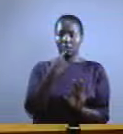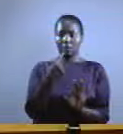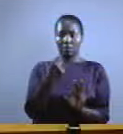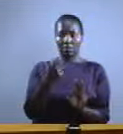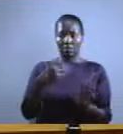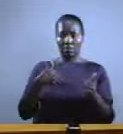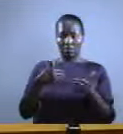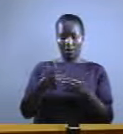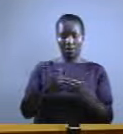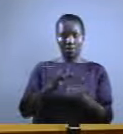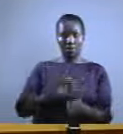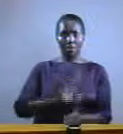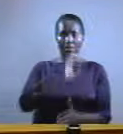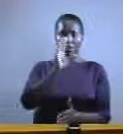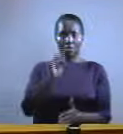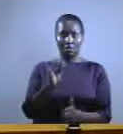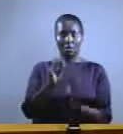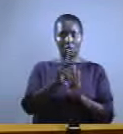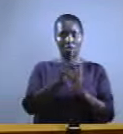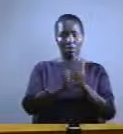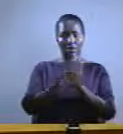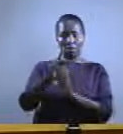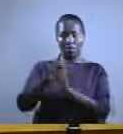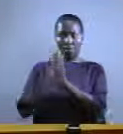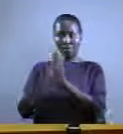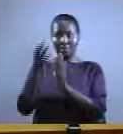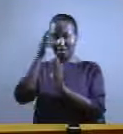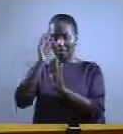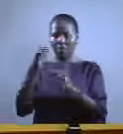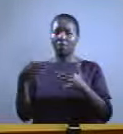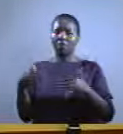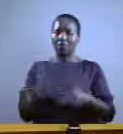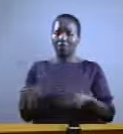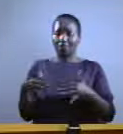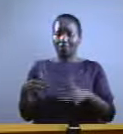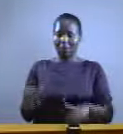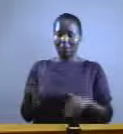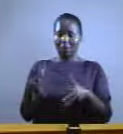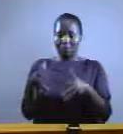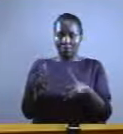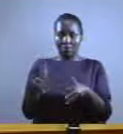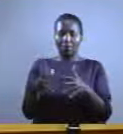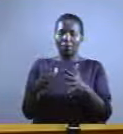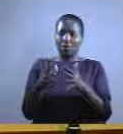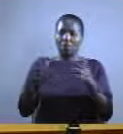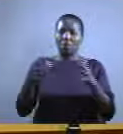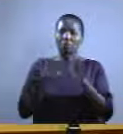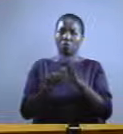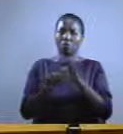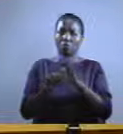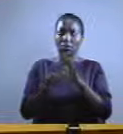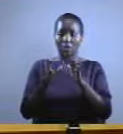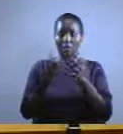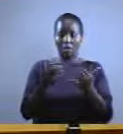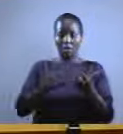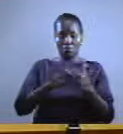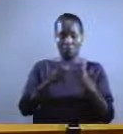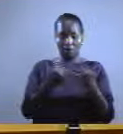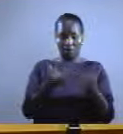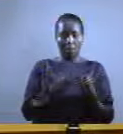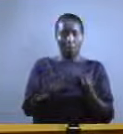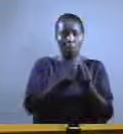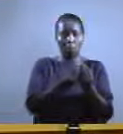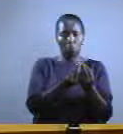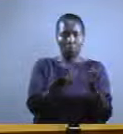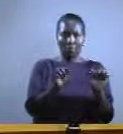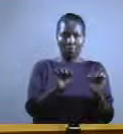fiscal policy of the ANC-led government is the most appropriate policy to address the economic challenges we face. It is